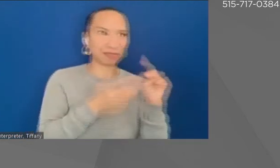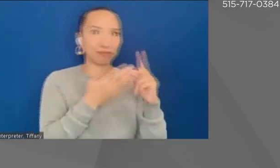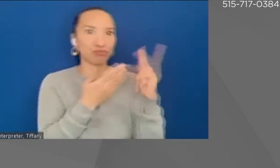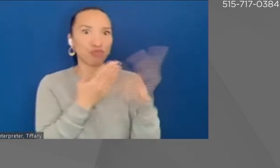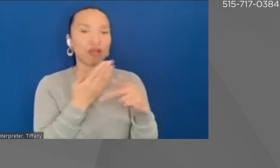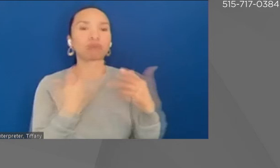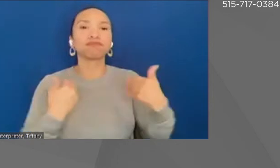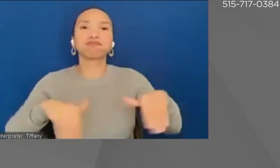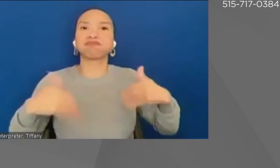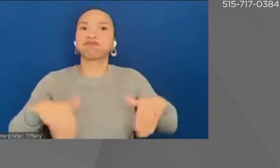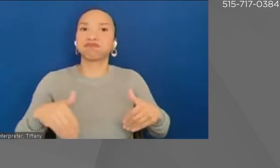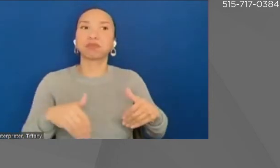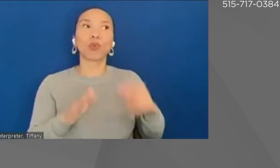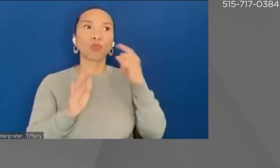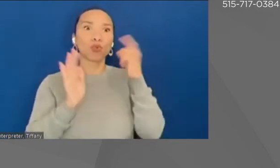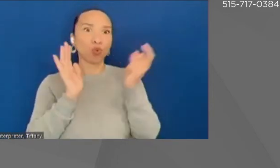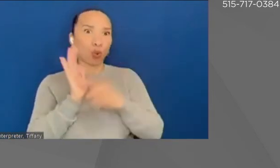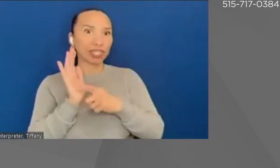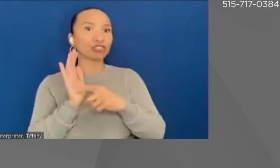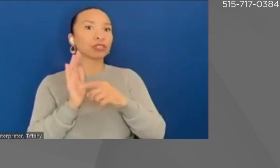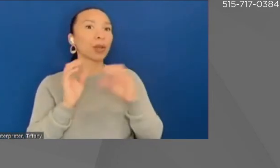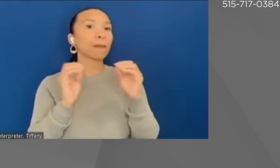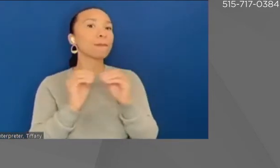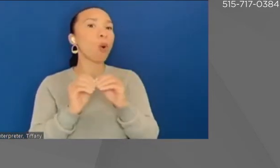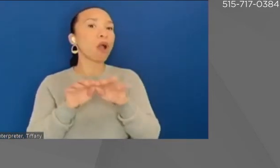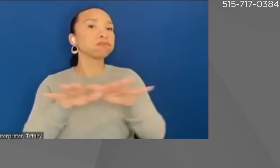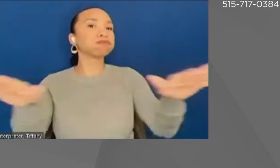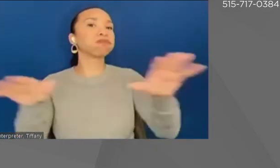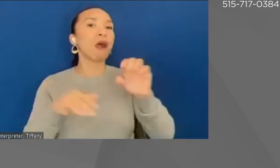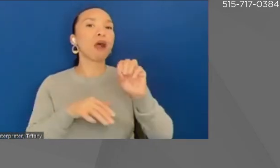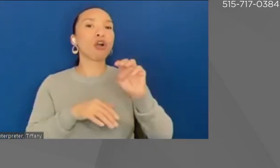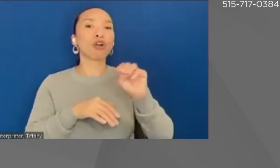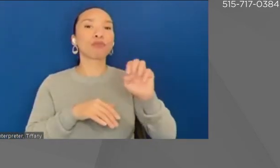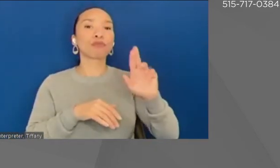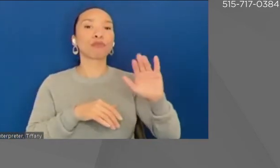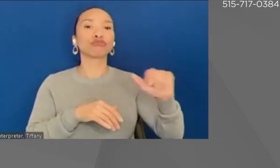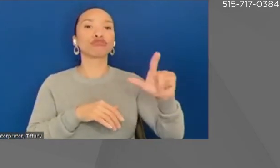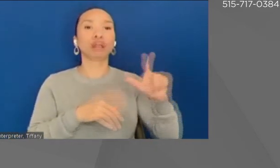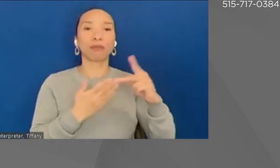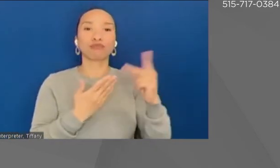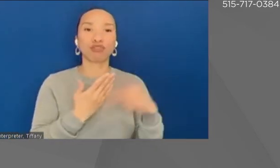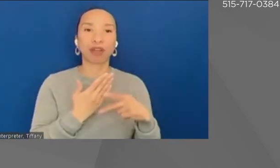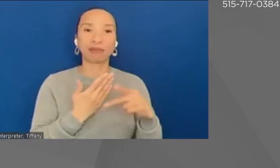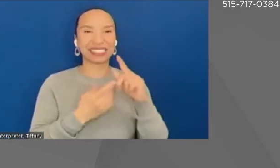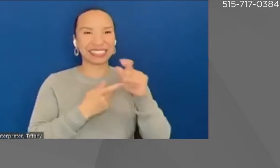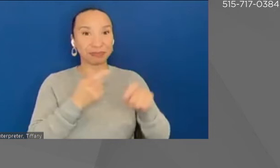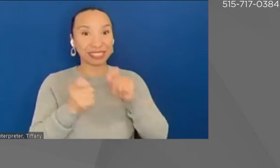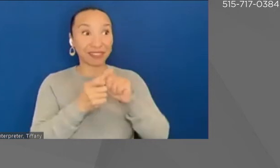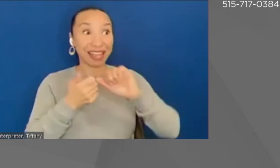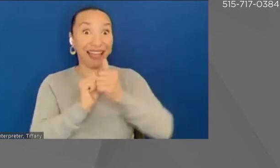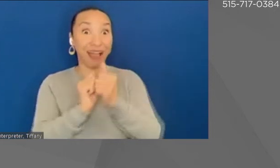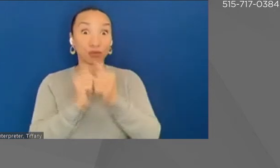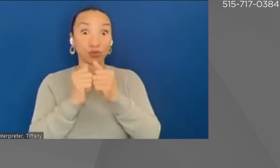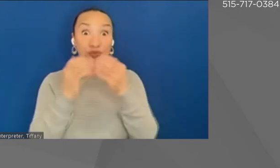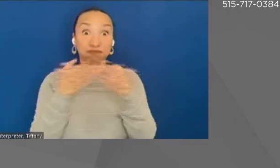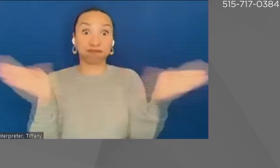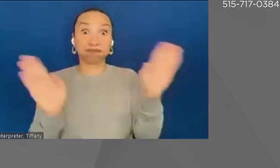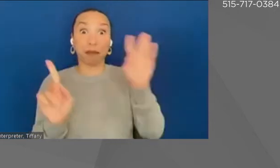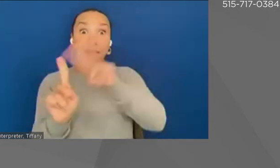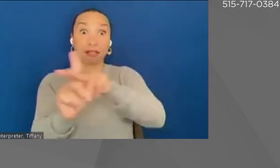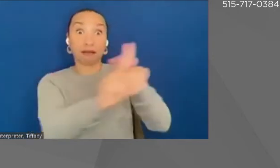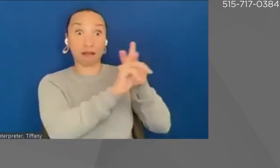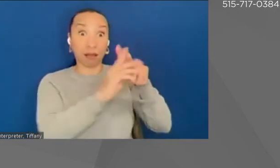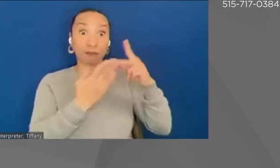seeing commercial programs, and really when it comes to the scalability of these programs, particularly with the capability of